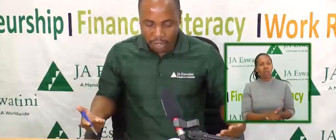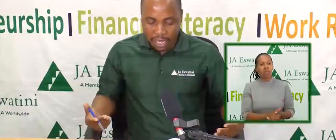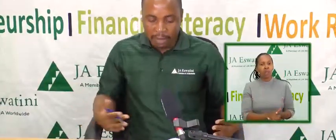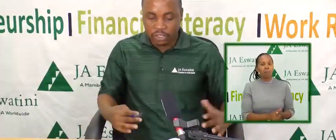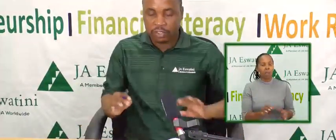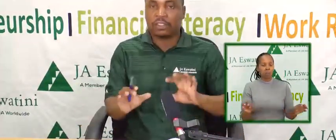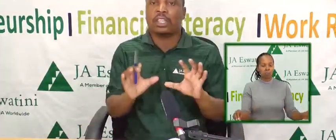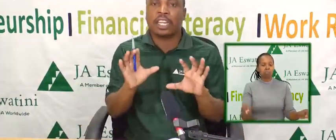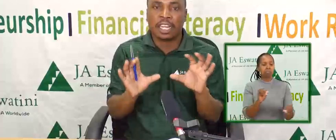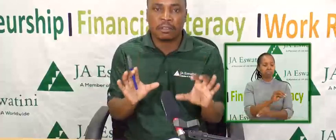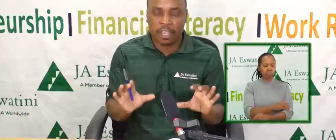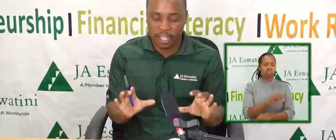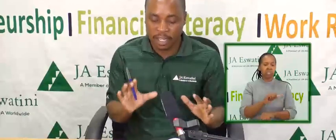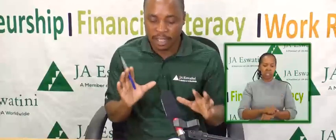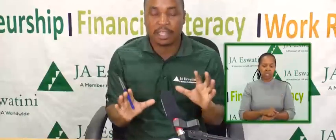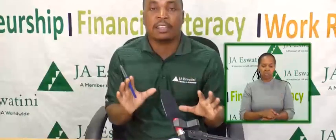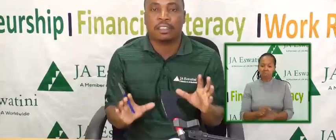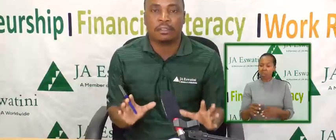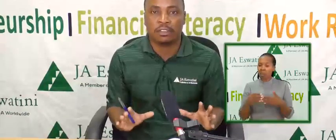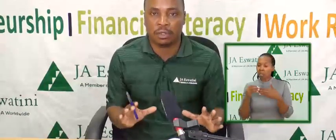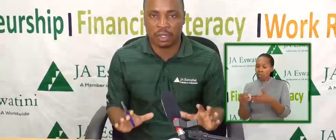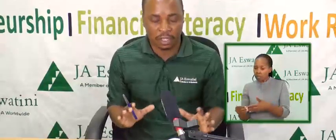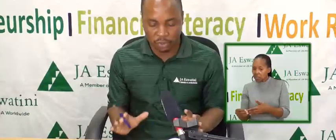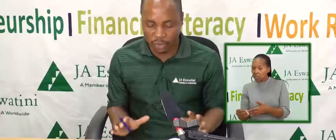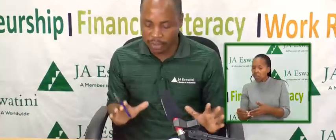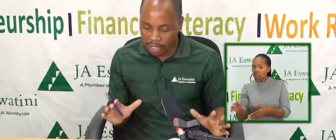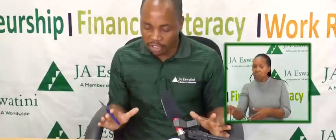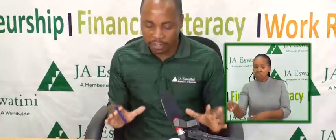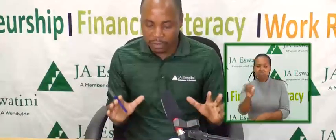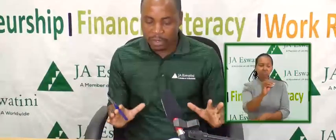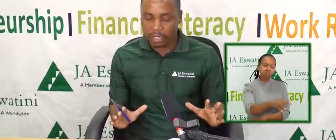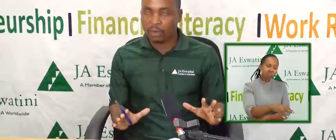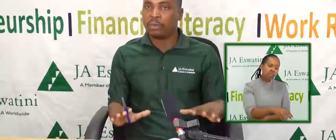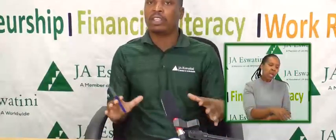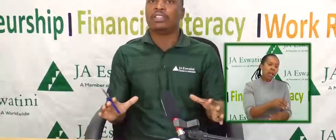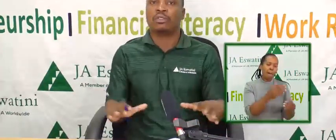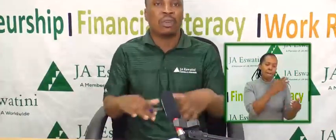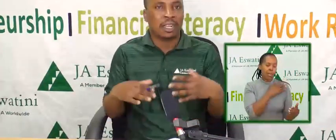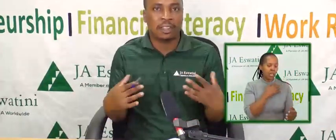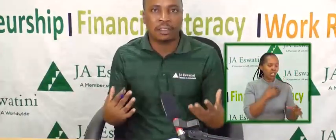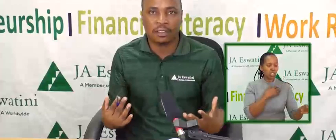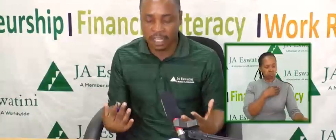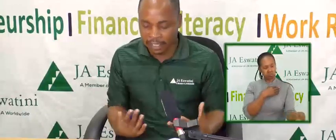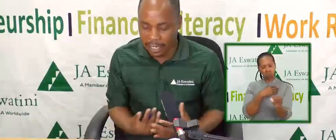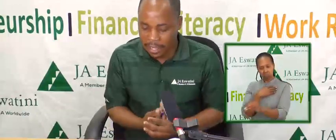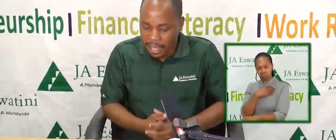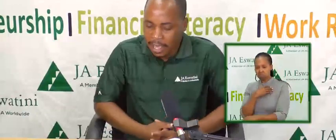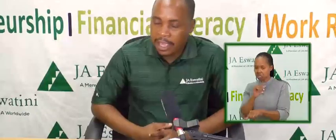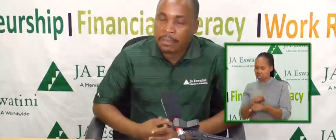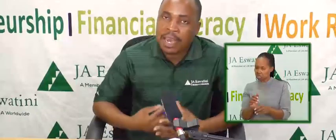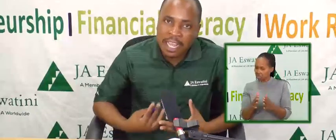That is why I'm just clarifying that there's a difference between the two. A manager is someone who manages, organizes,